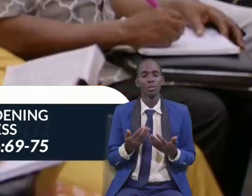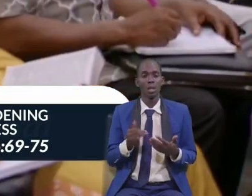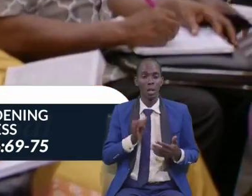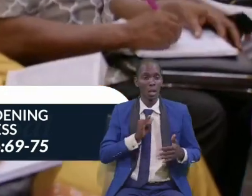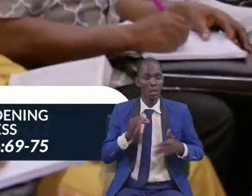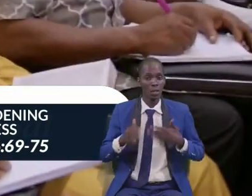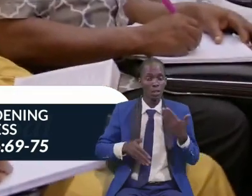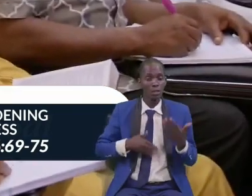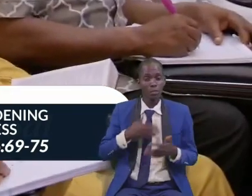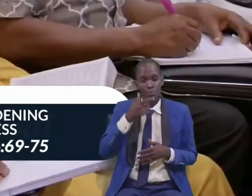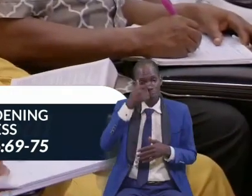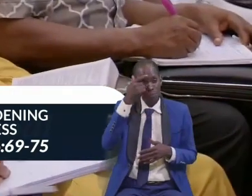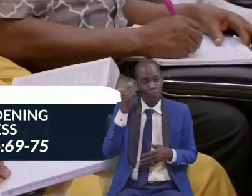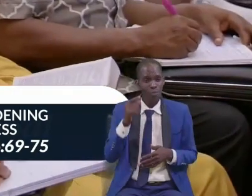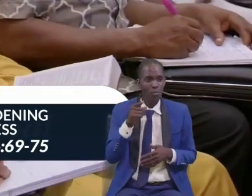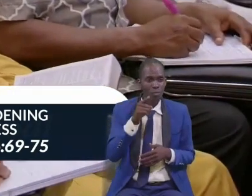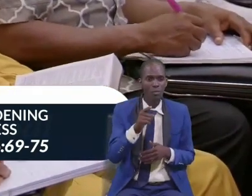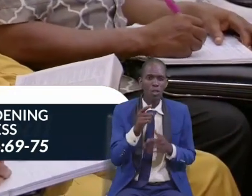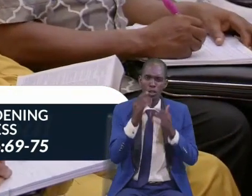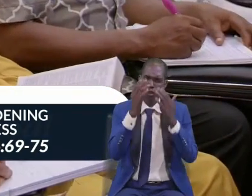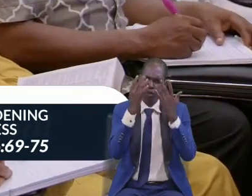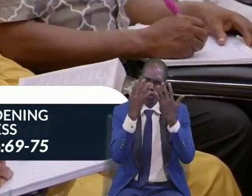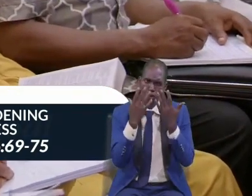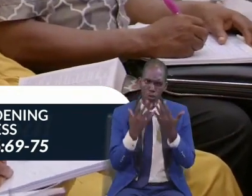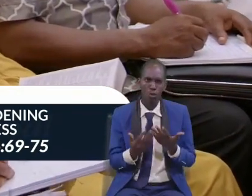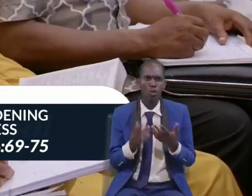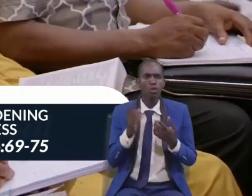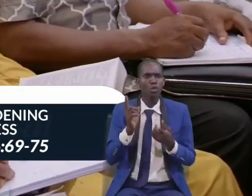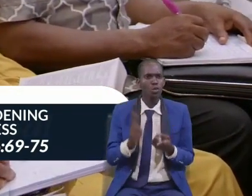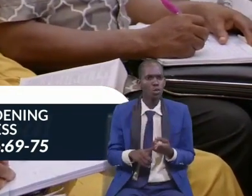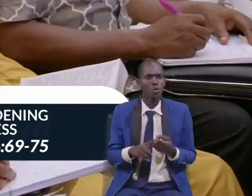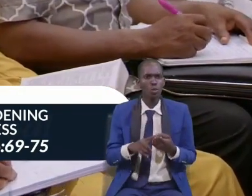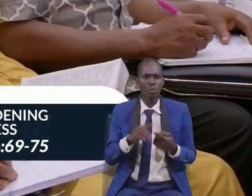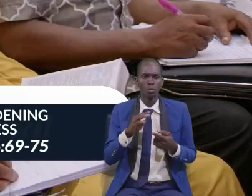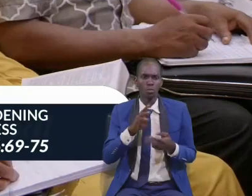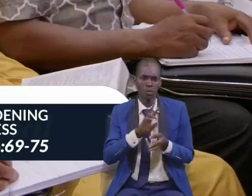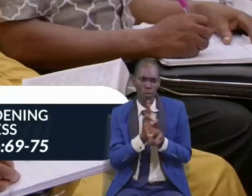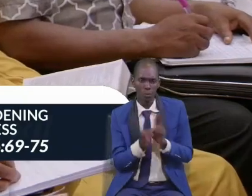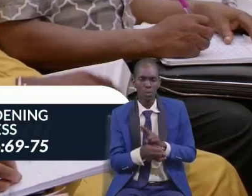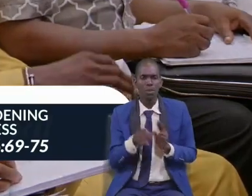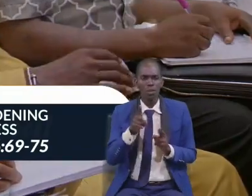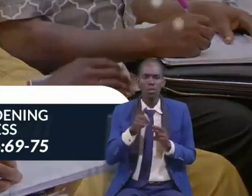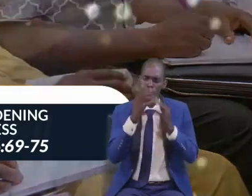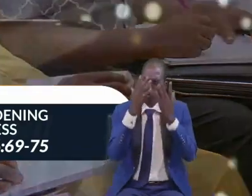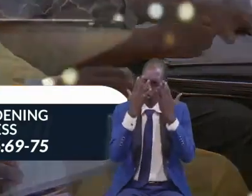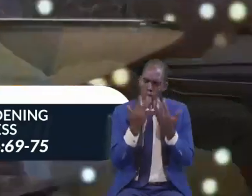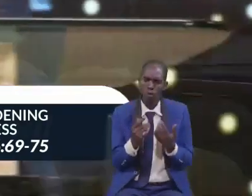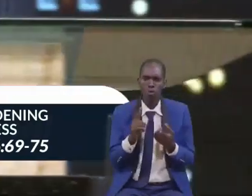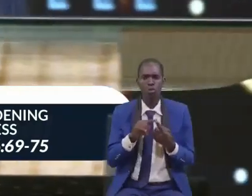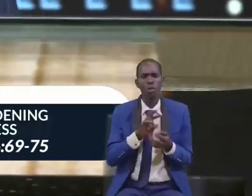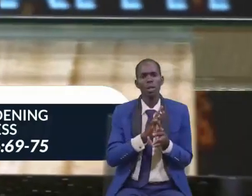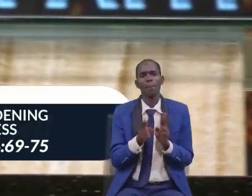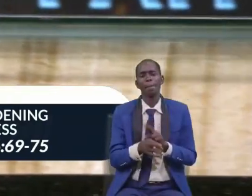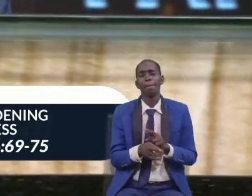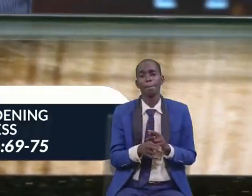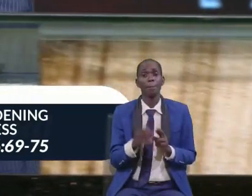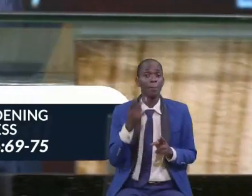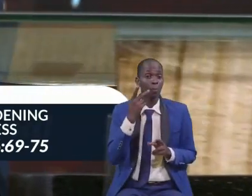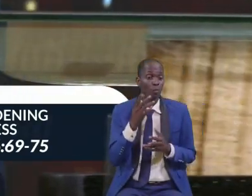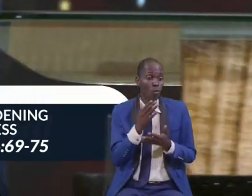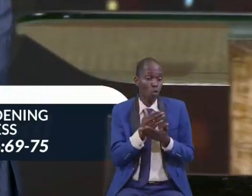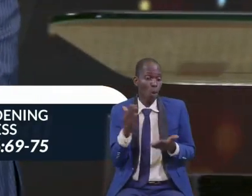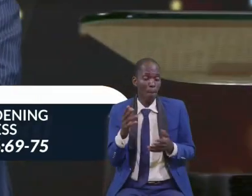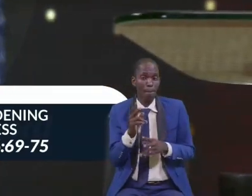rejoice because ye sorrowed to repentance. Ye sorrowed to repentance. You know, some people